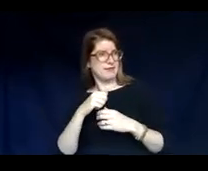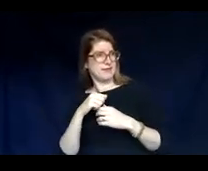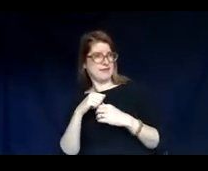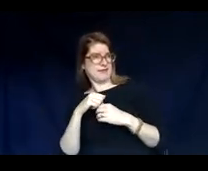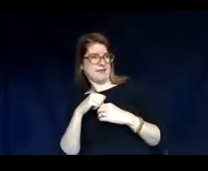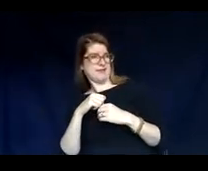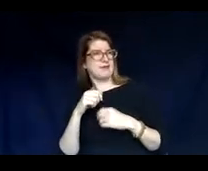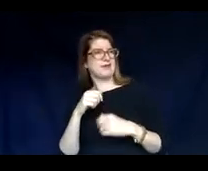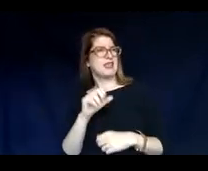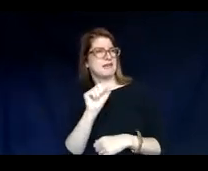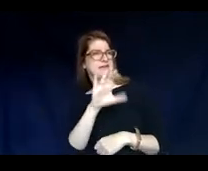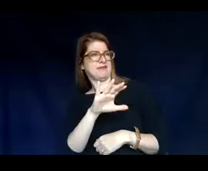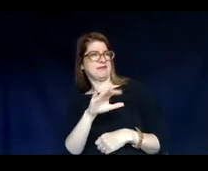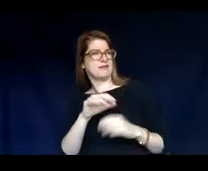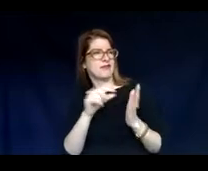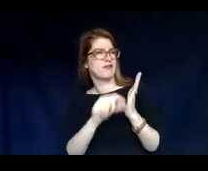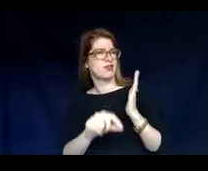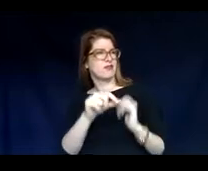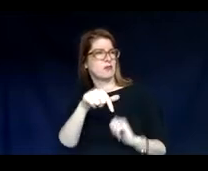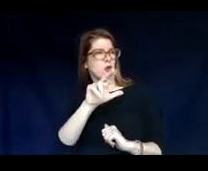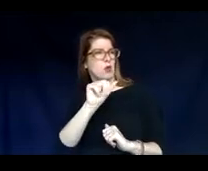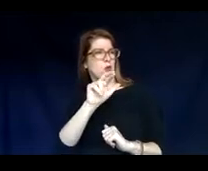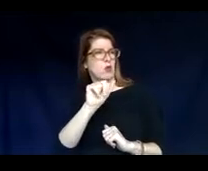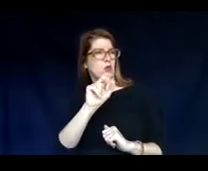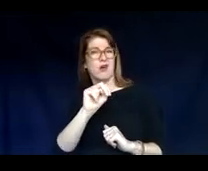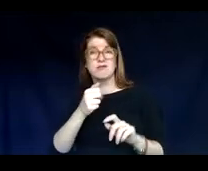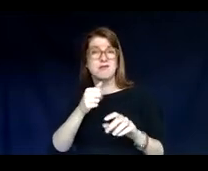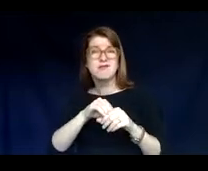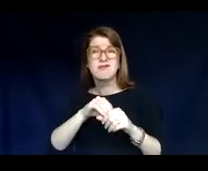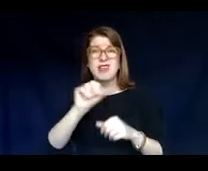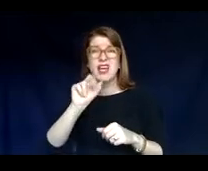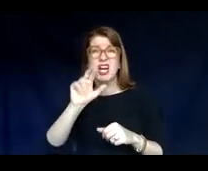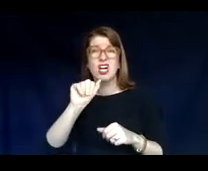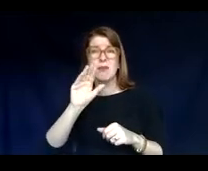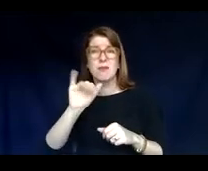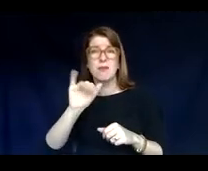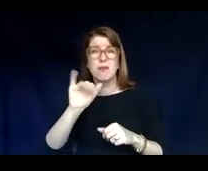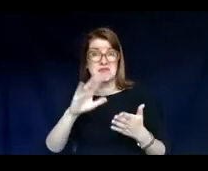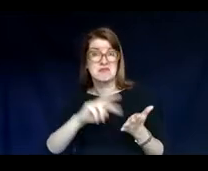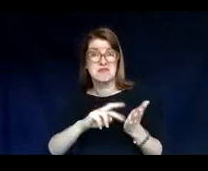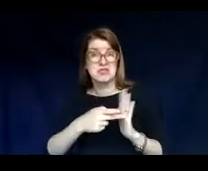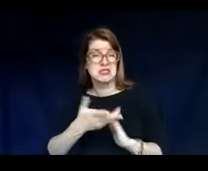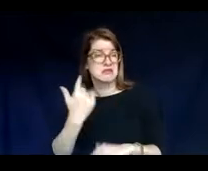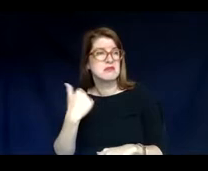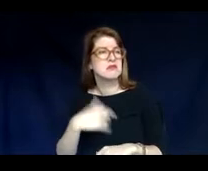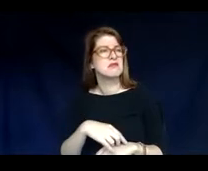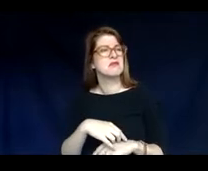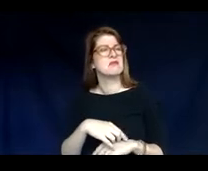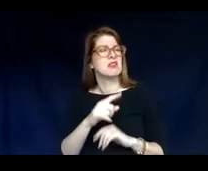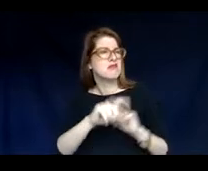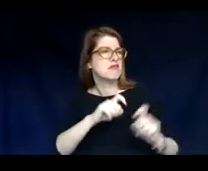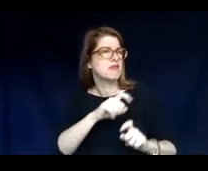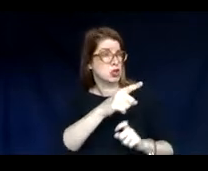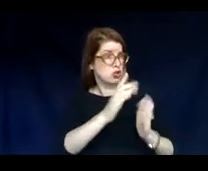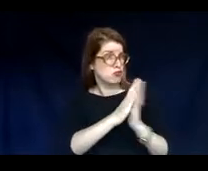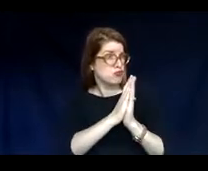some verse from the Quran. I couldn't translate it, so I don't even know what it meant. And then he started asking me questions. Was I praying